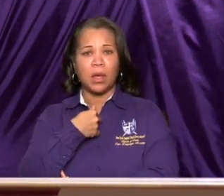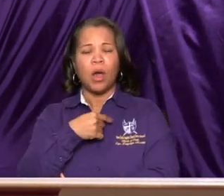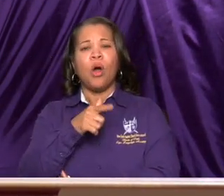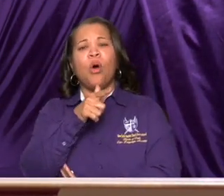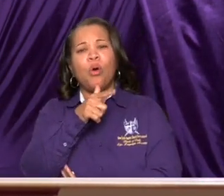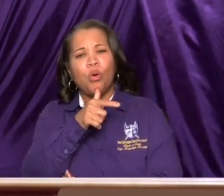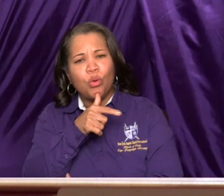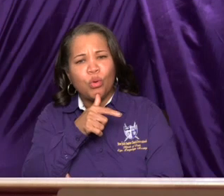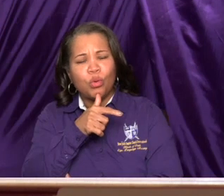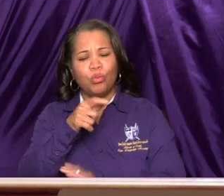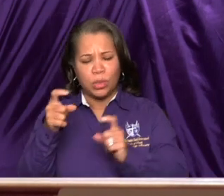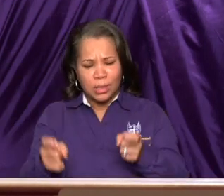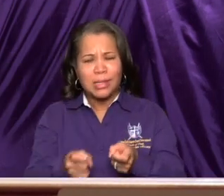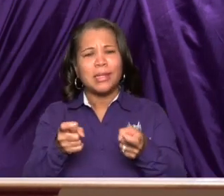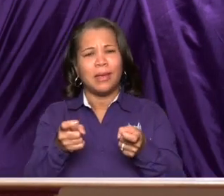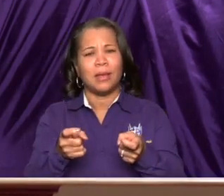sinned?